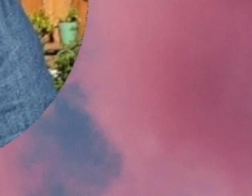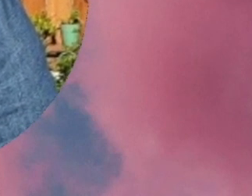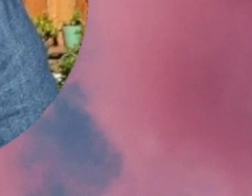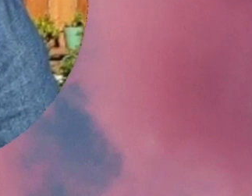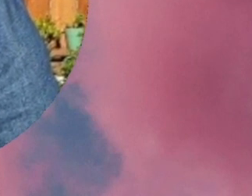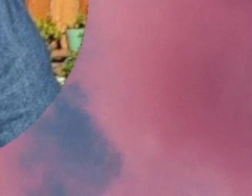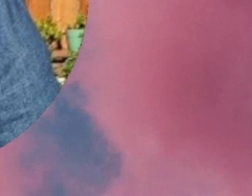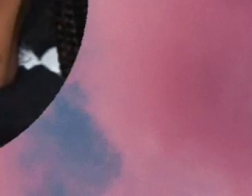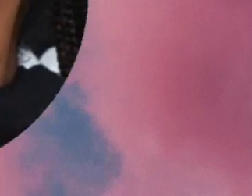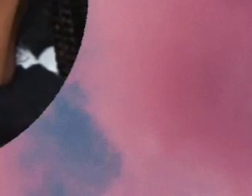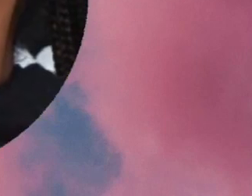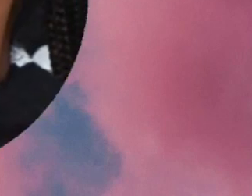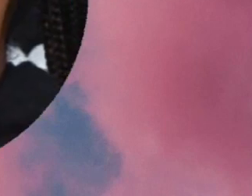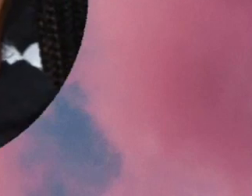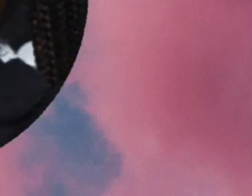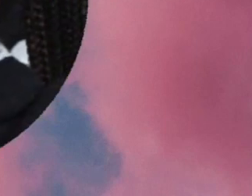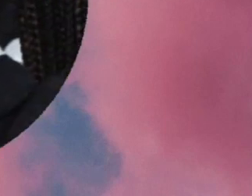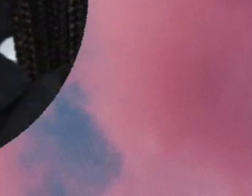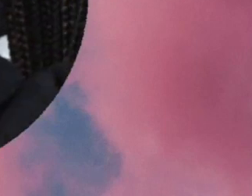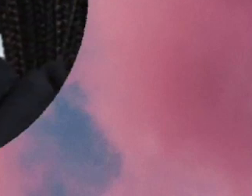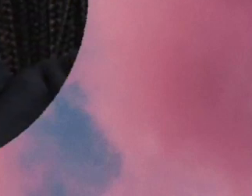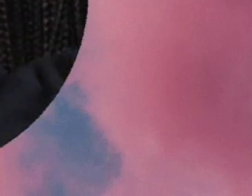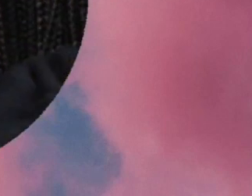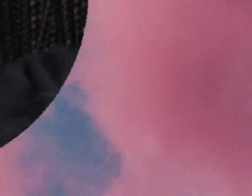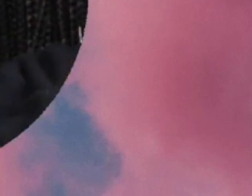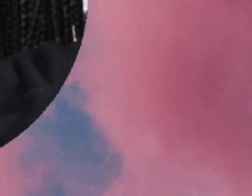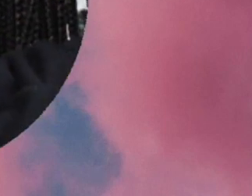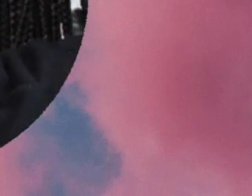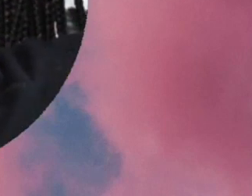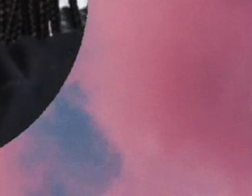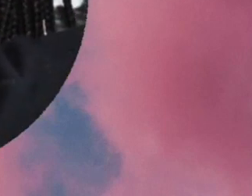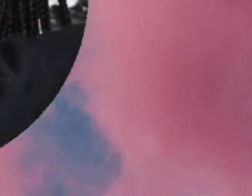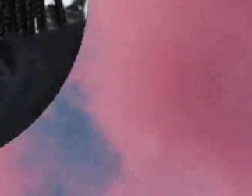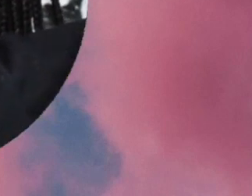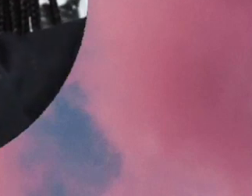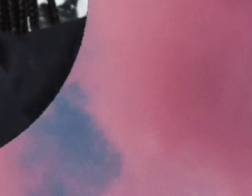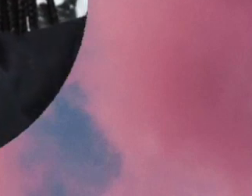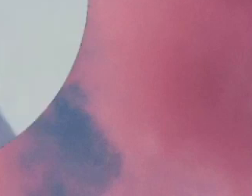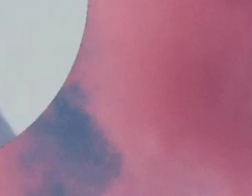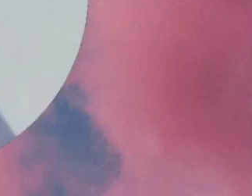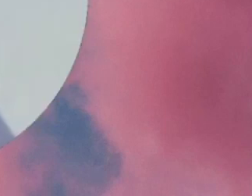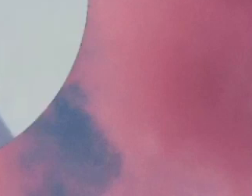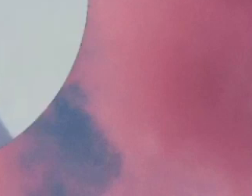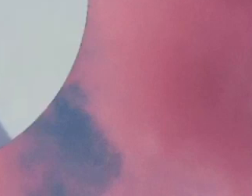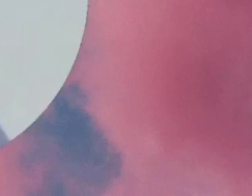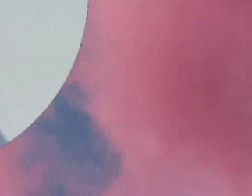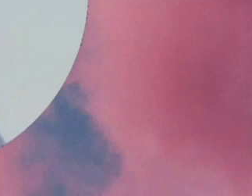bones. Gotta let that shit go.